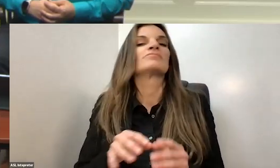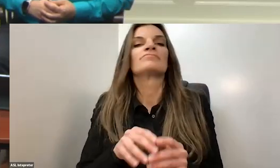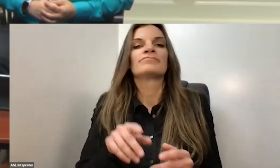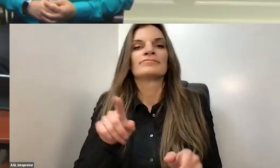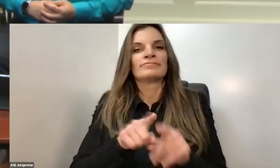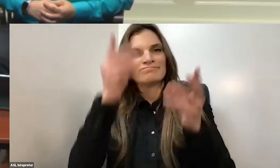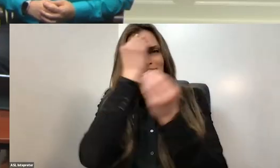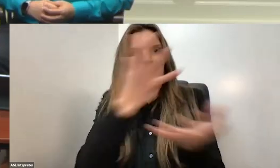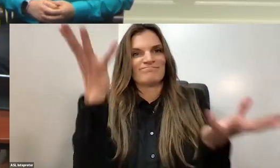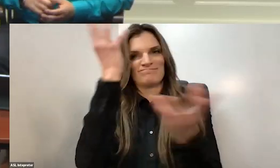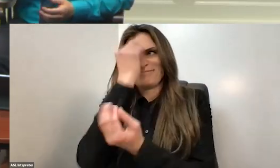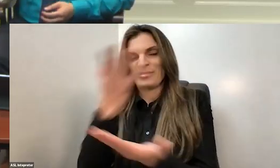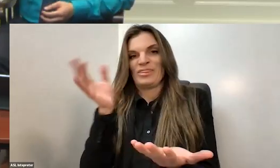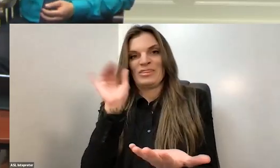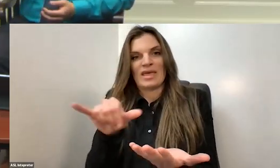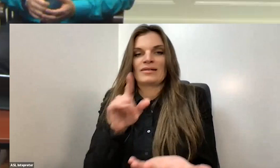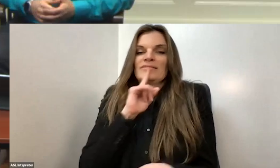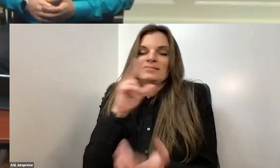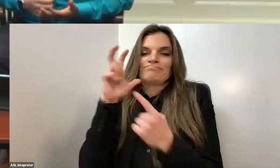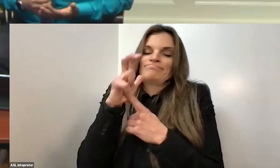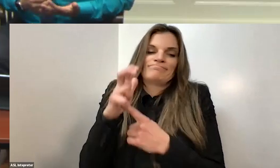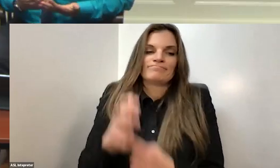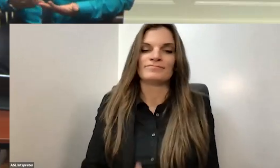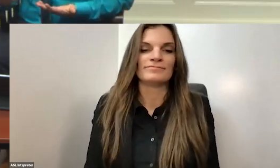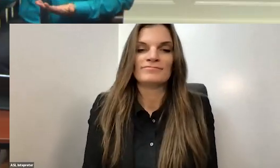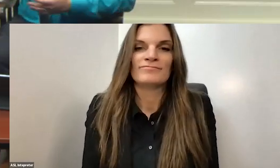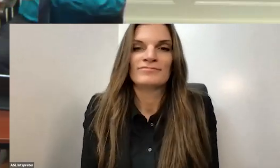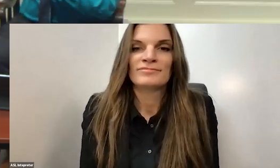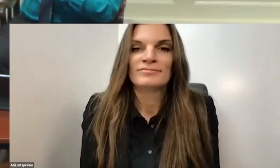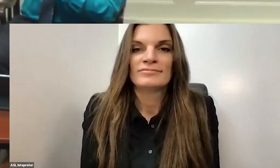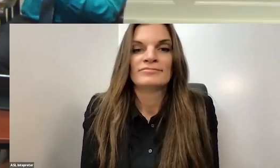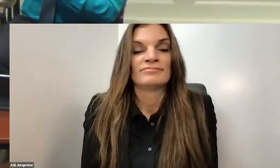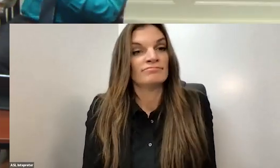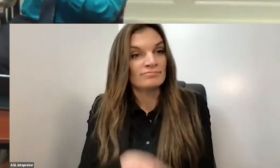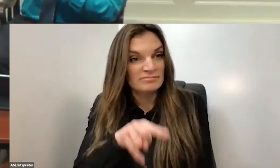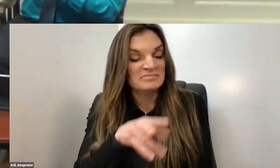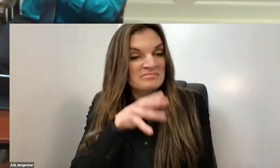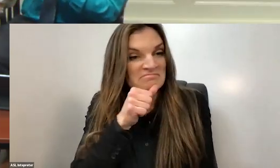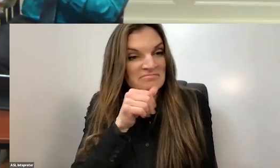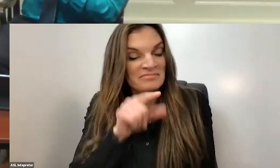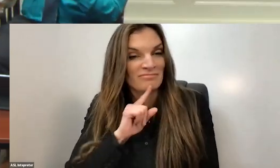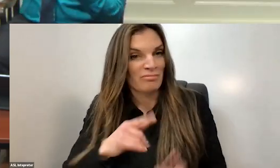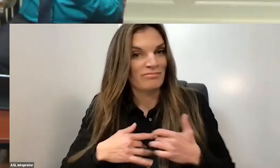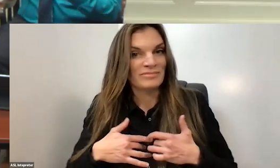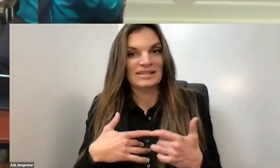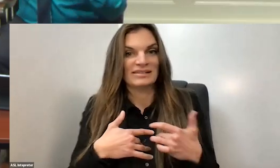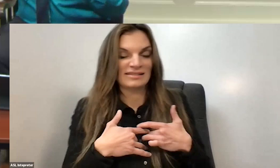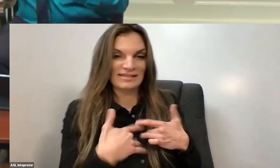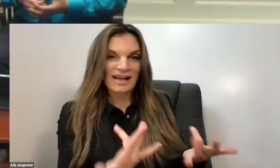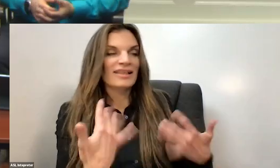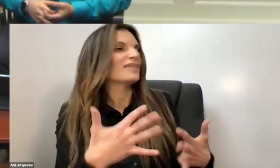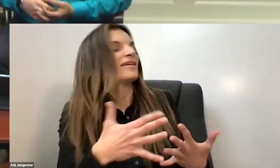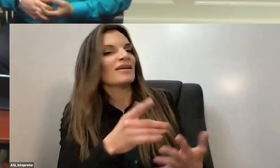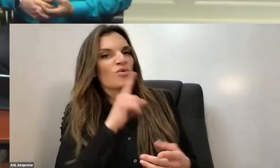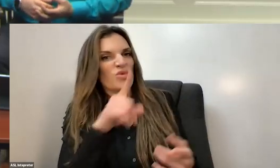word is amazing. That's really exciting, and it's so cool how expansively